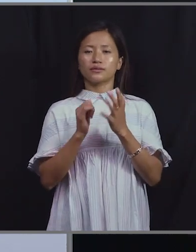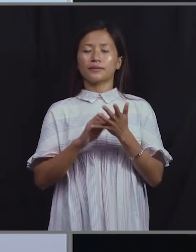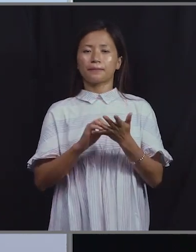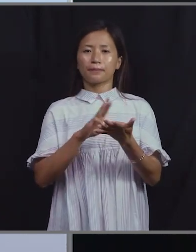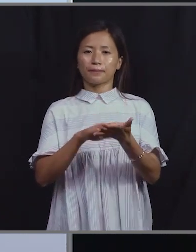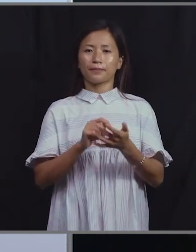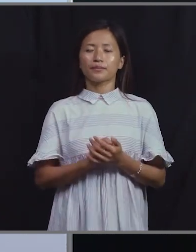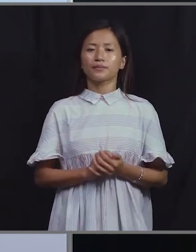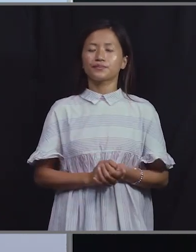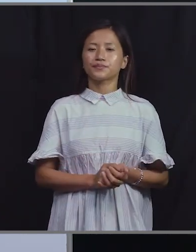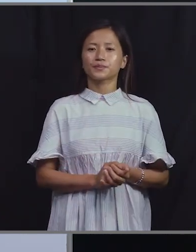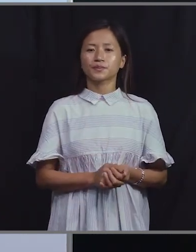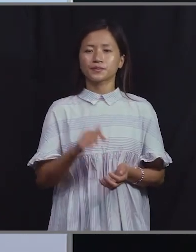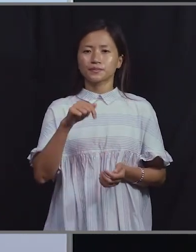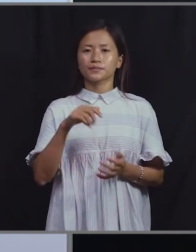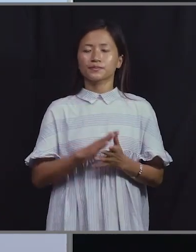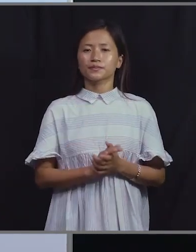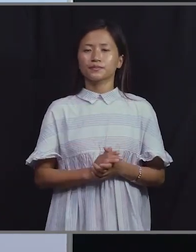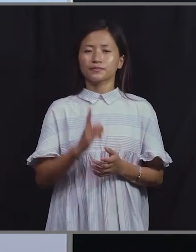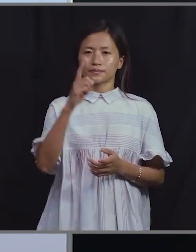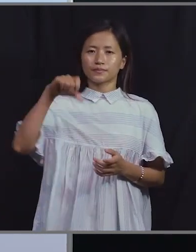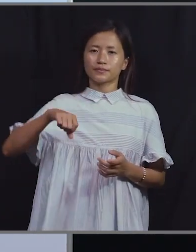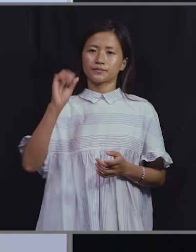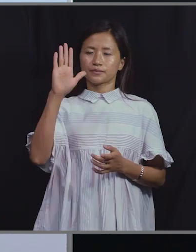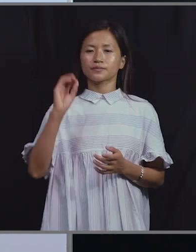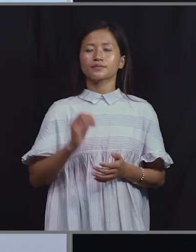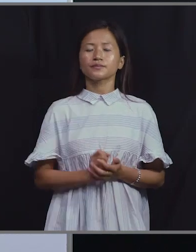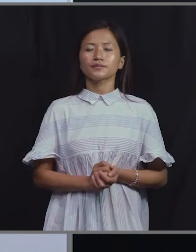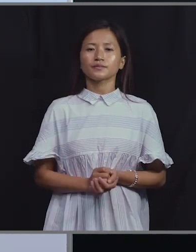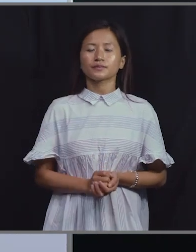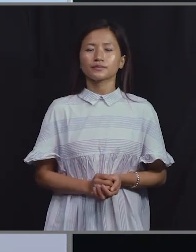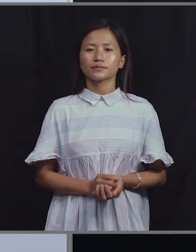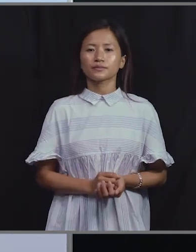Okay. Now, in 1950,